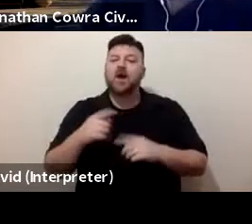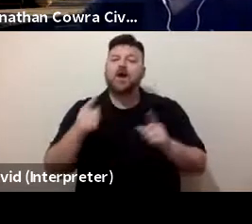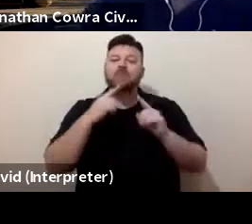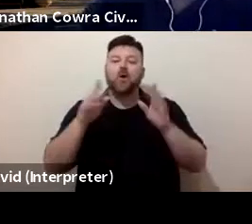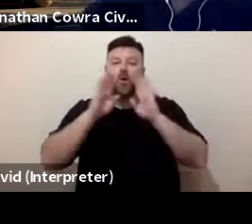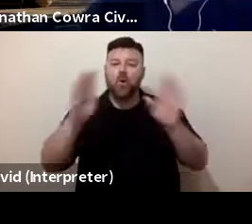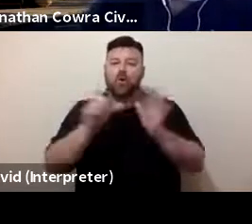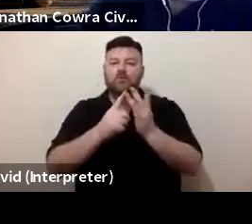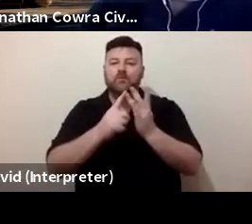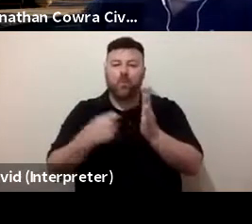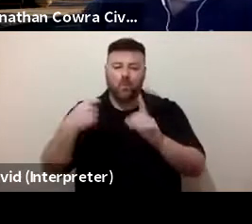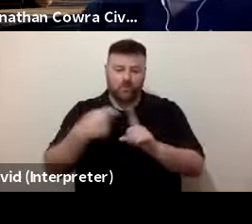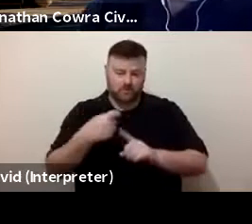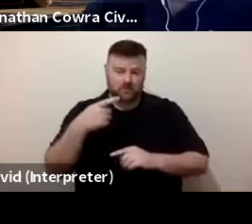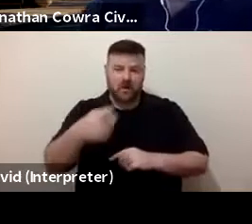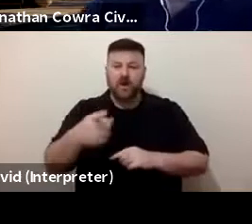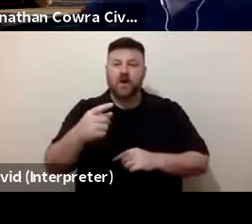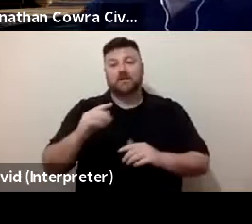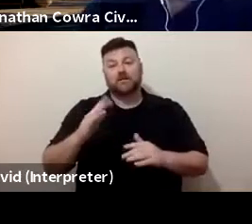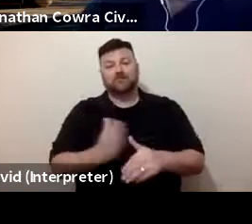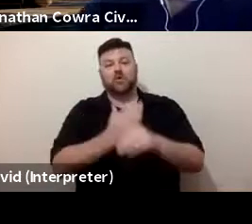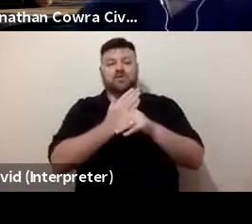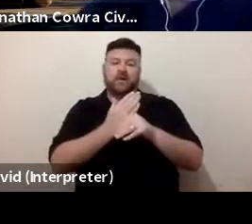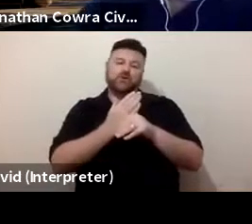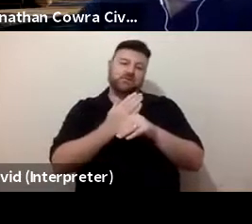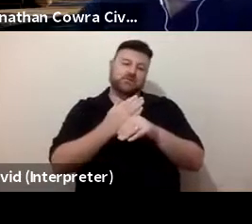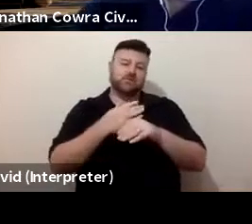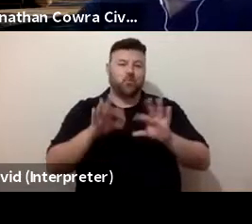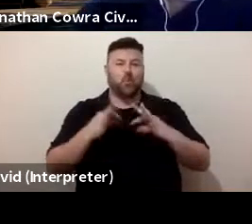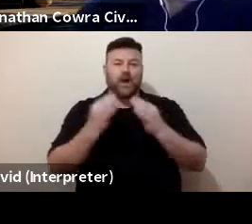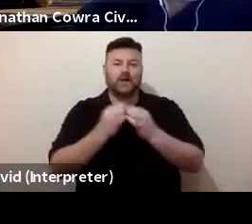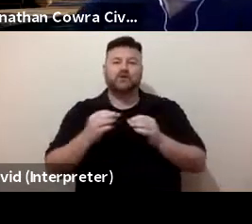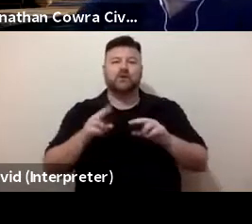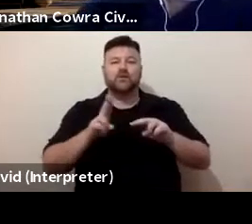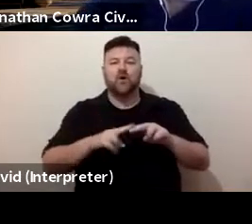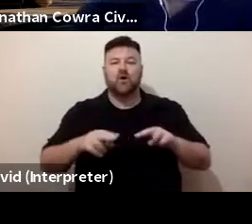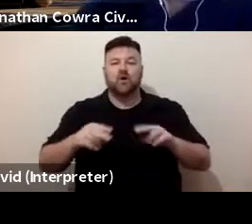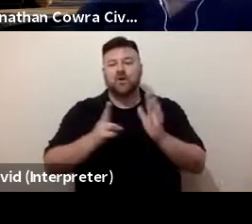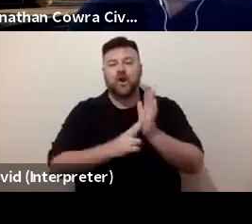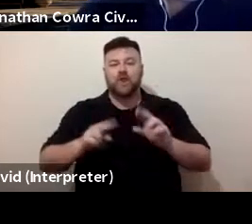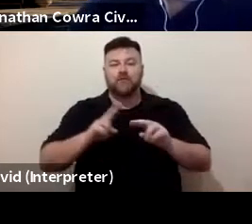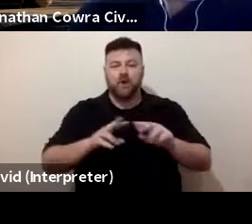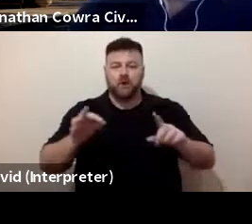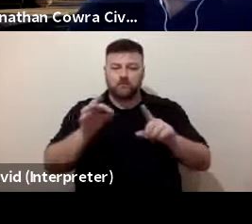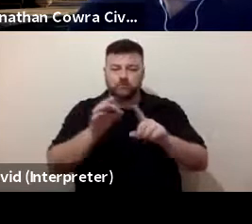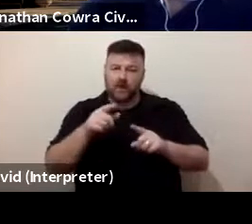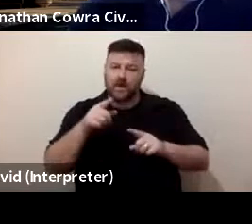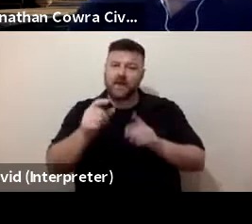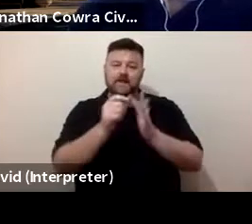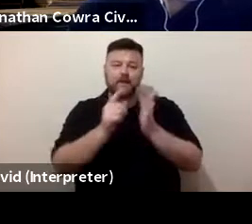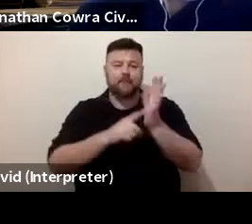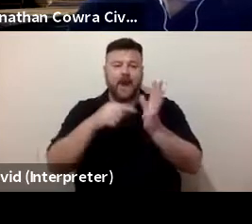a First Nations run non-for-profit that is a platform for First Nations digital